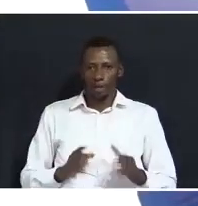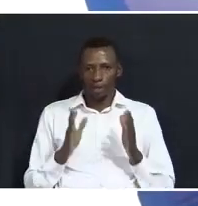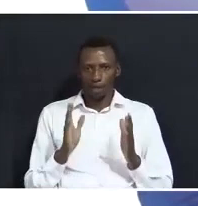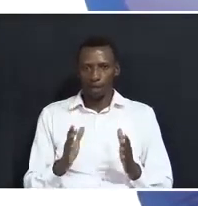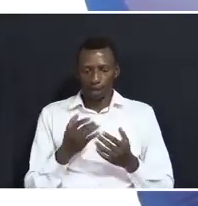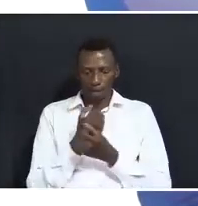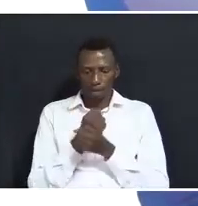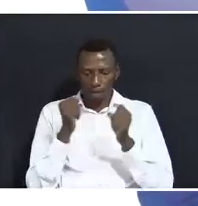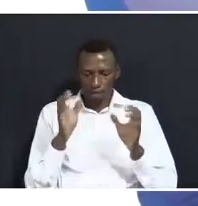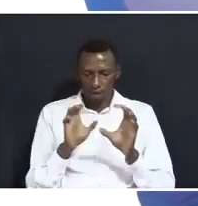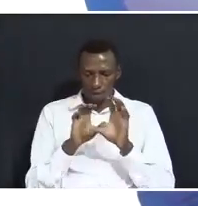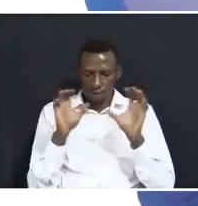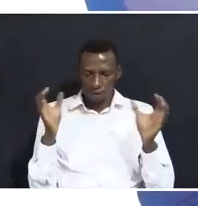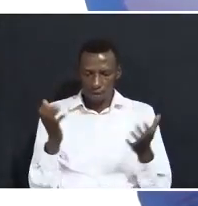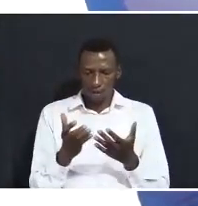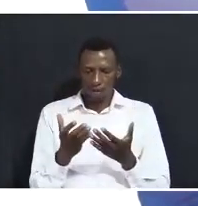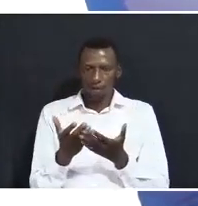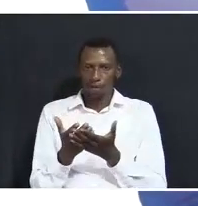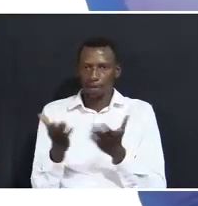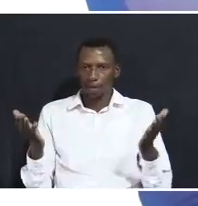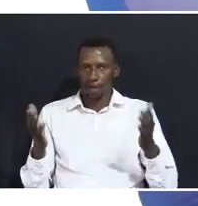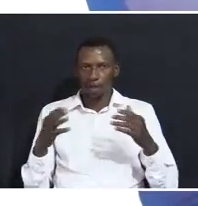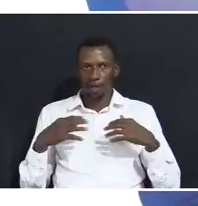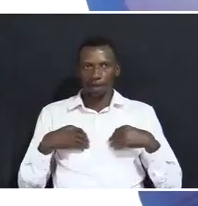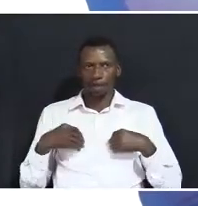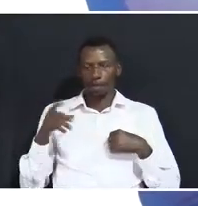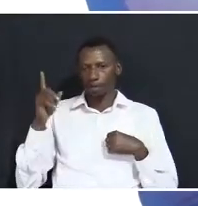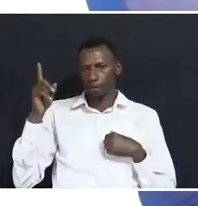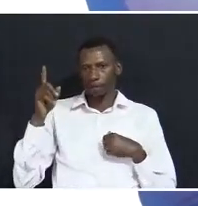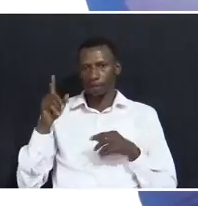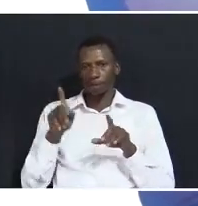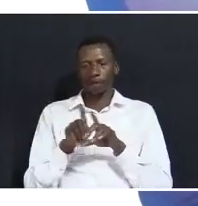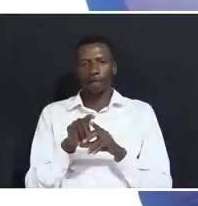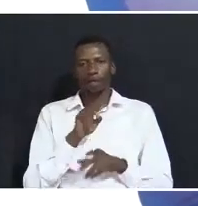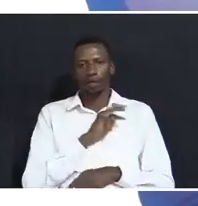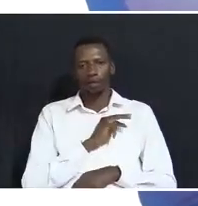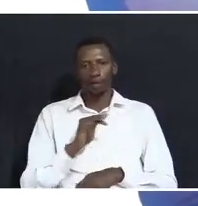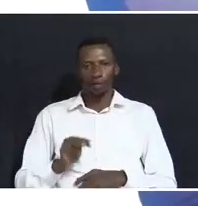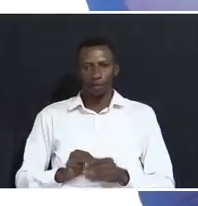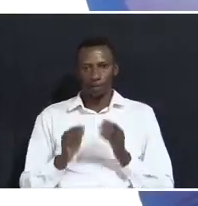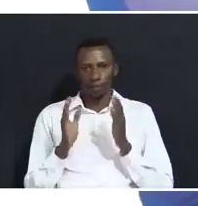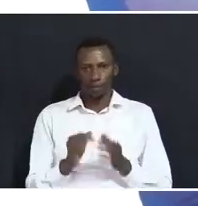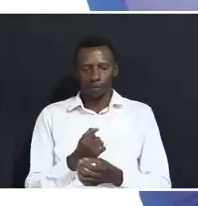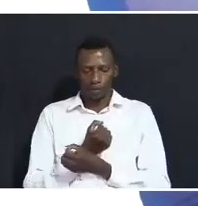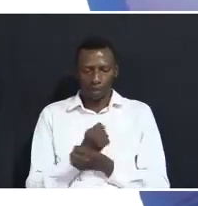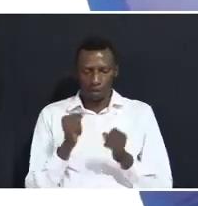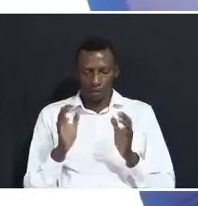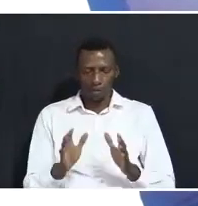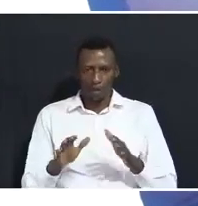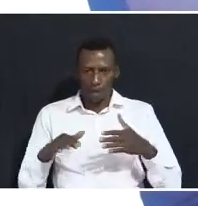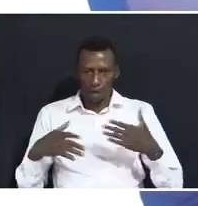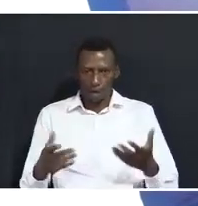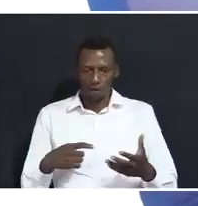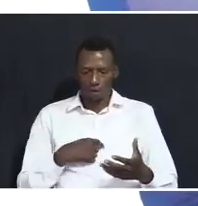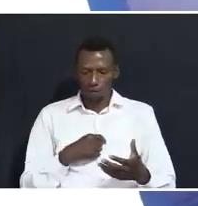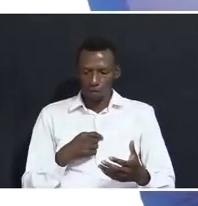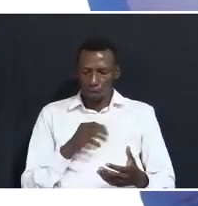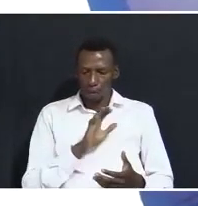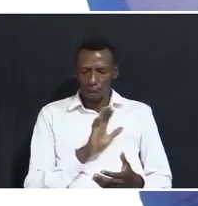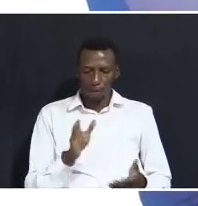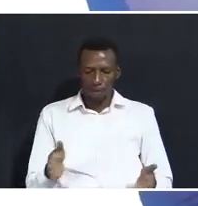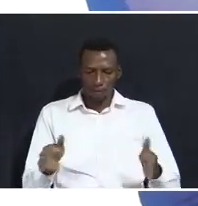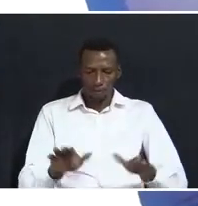world. They accepted him as the Messiah and the Savior by the laying down of their